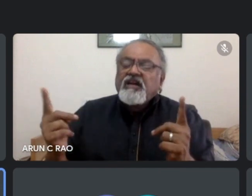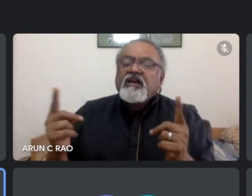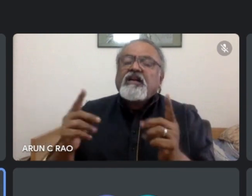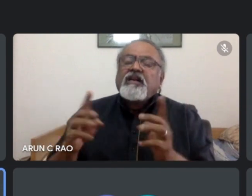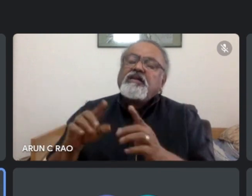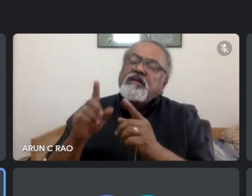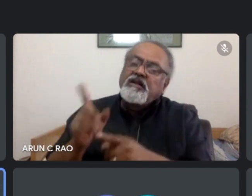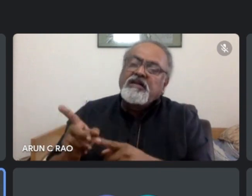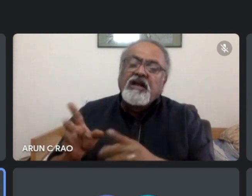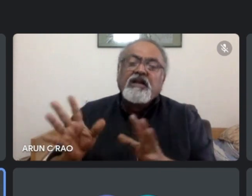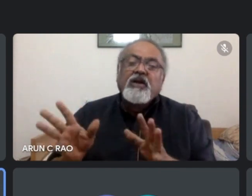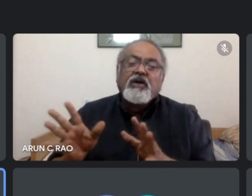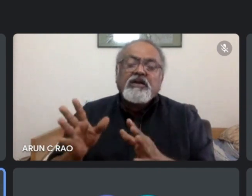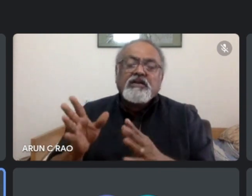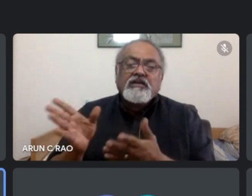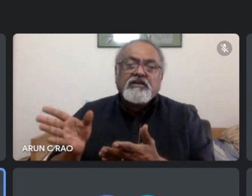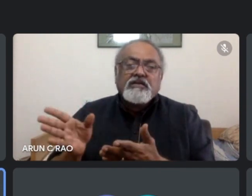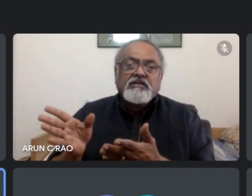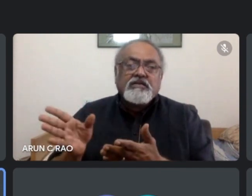so the fact that